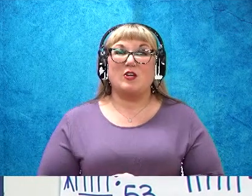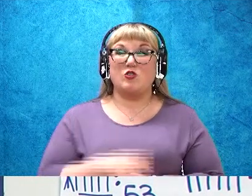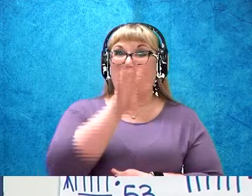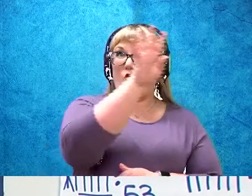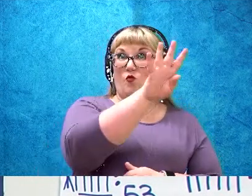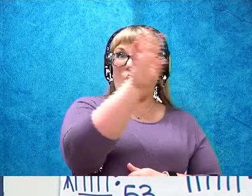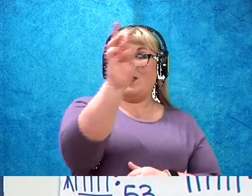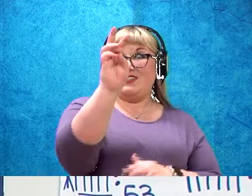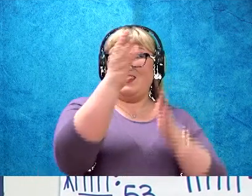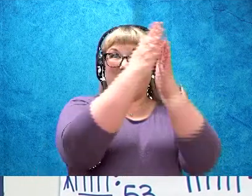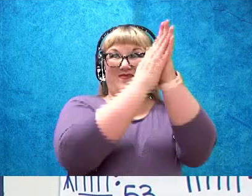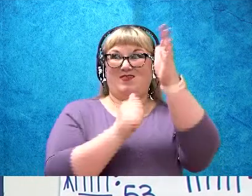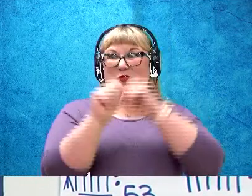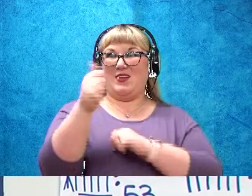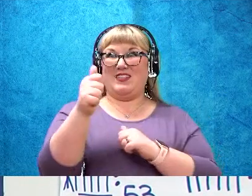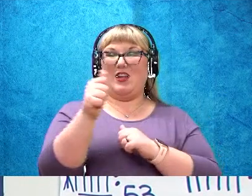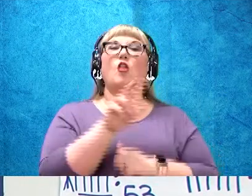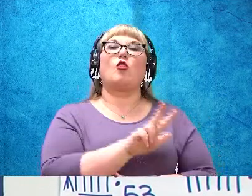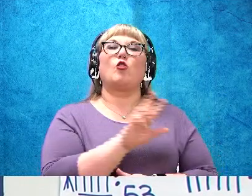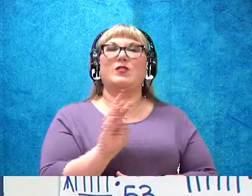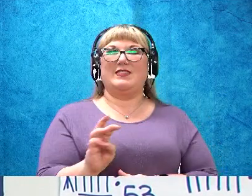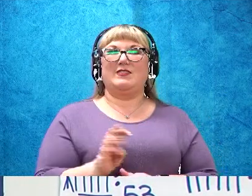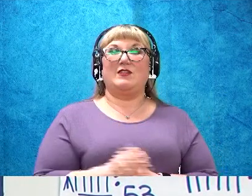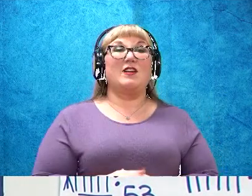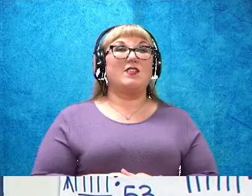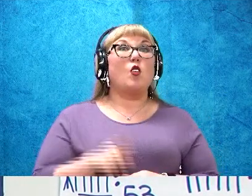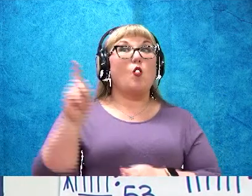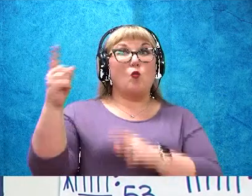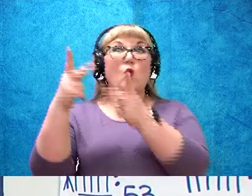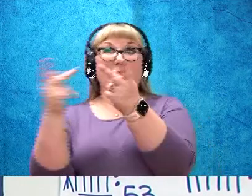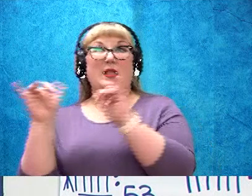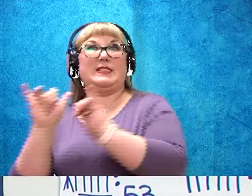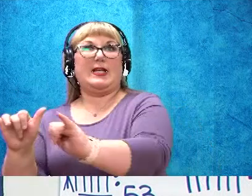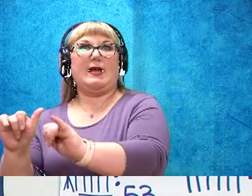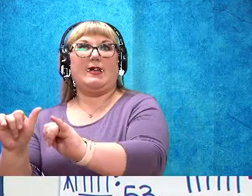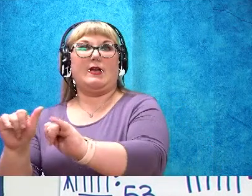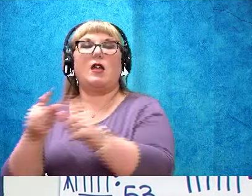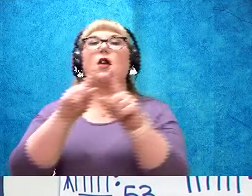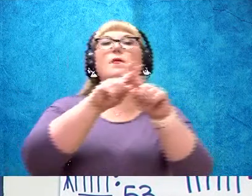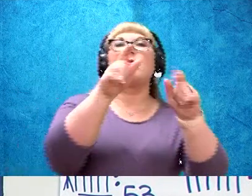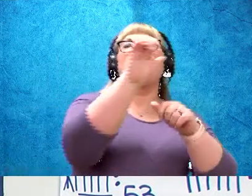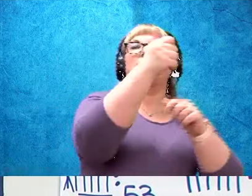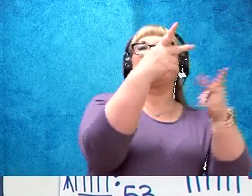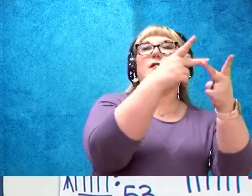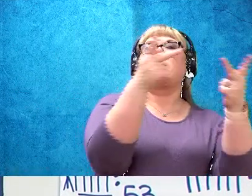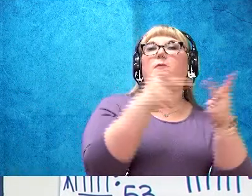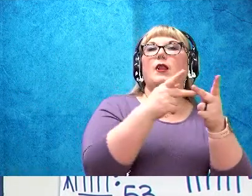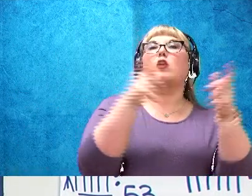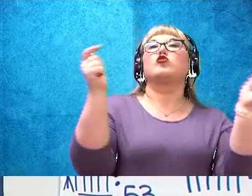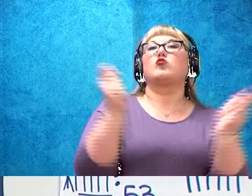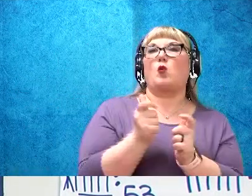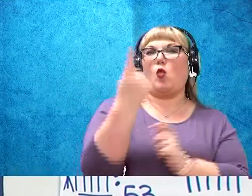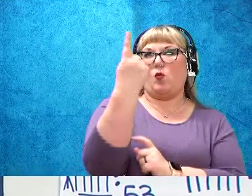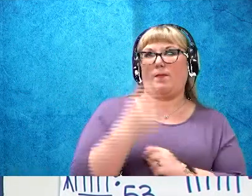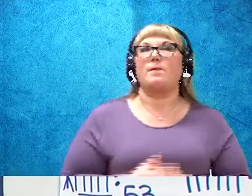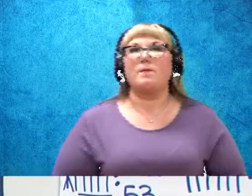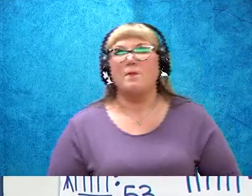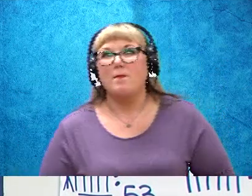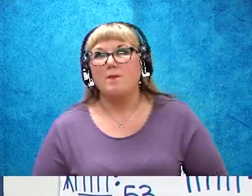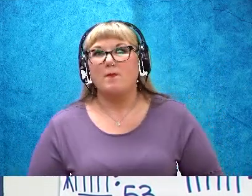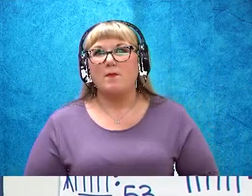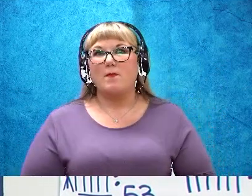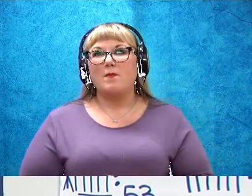Okay? Remember, our ones place stayed the same, but our tens place got smaller.